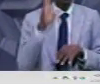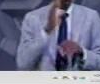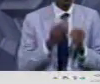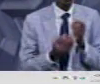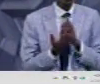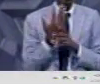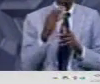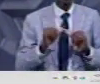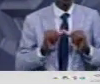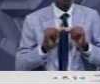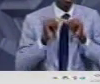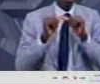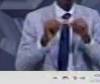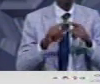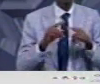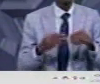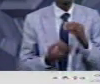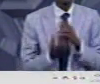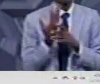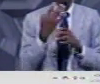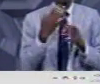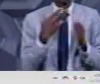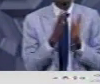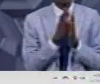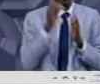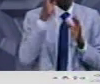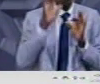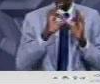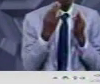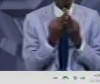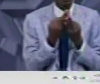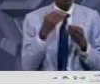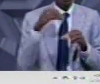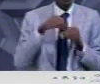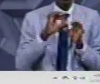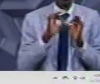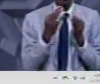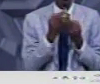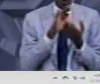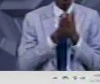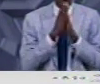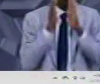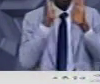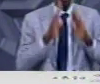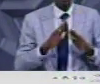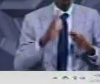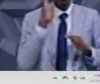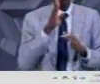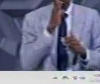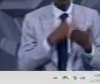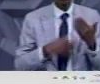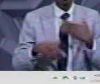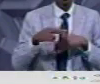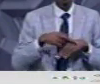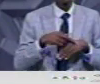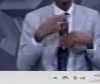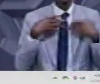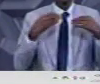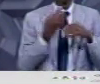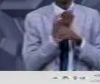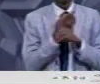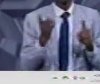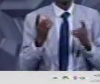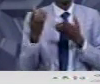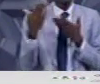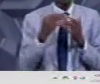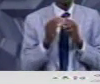deliverance. Make the family to be together again. And we are here to worship you today. Distribute the bread of life. Let